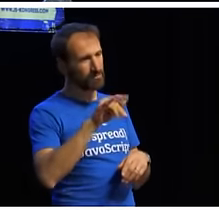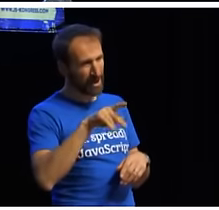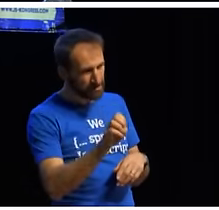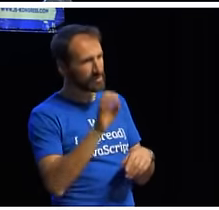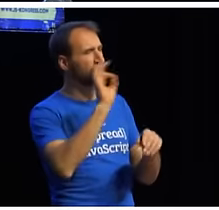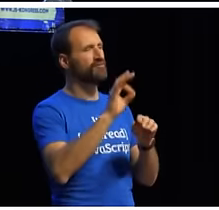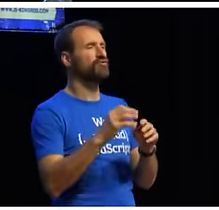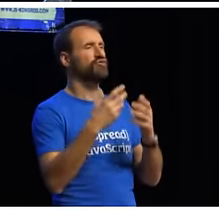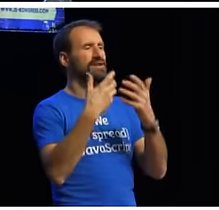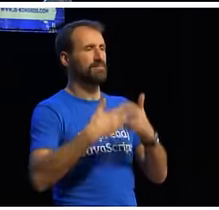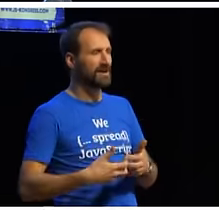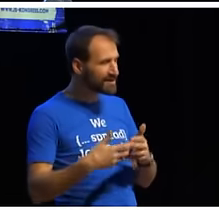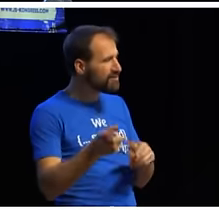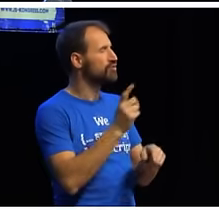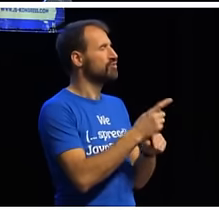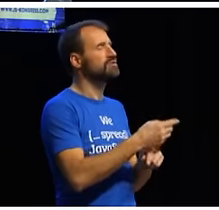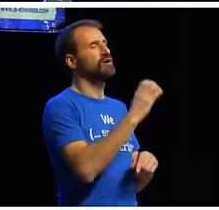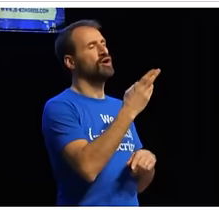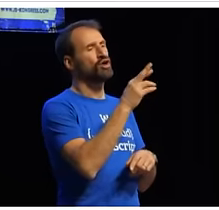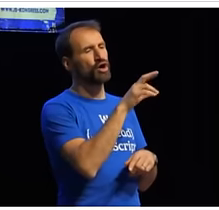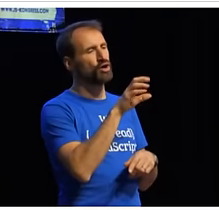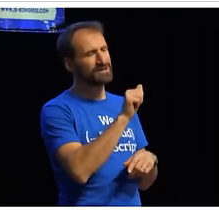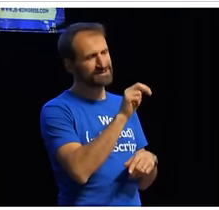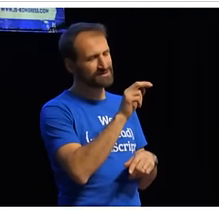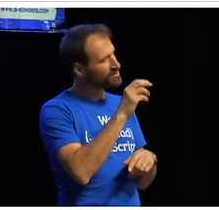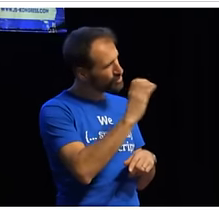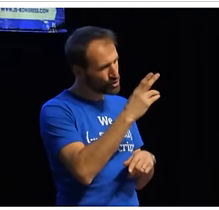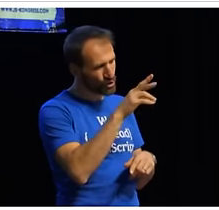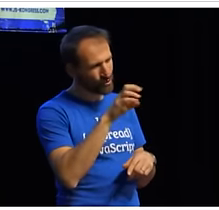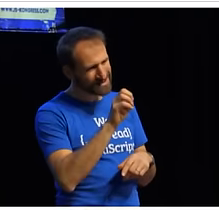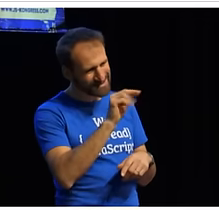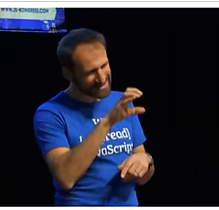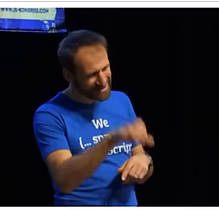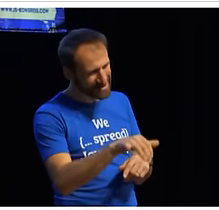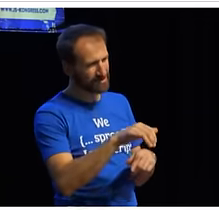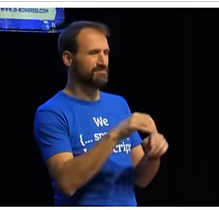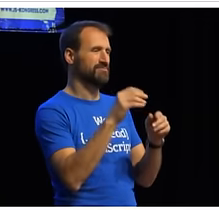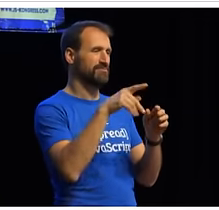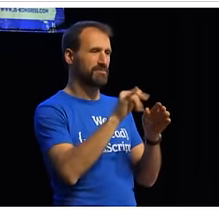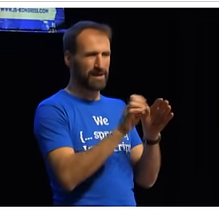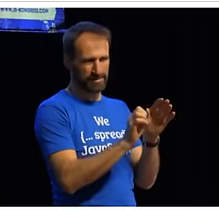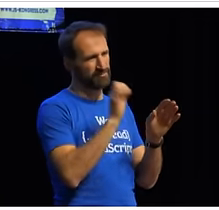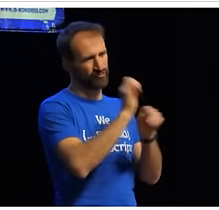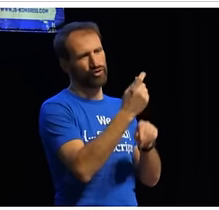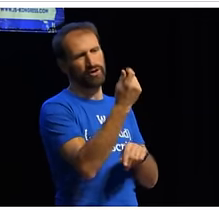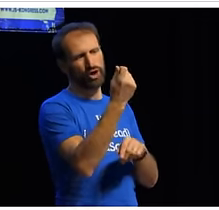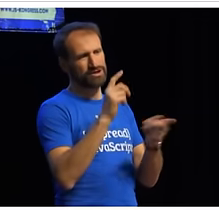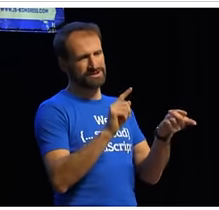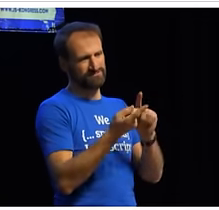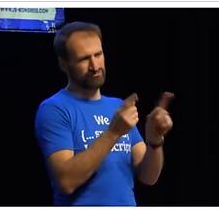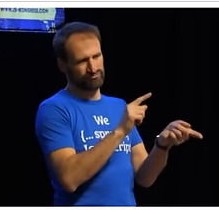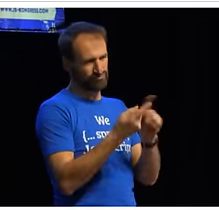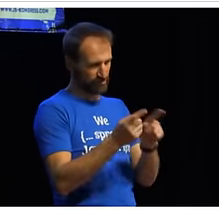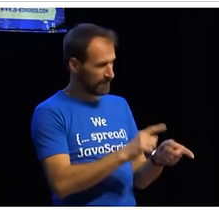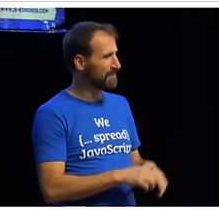for formatting currency values. And there's also an async pipe. And